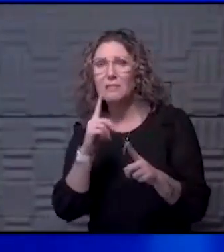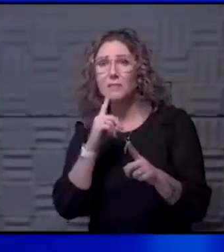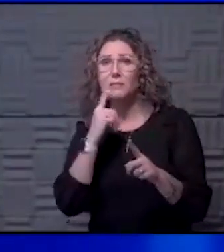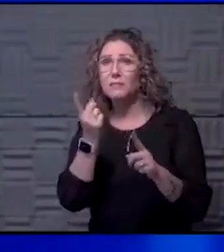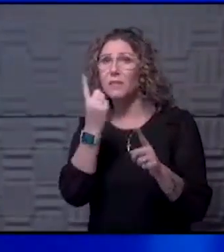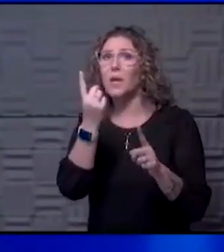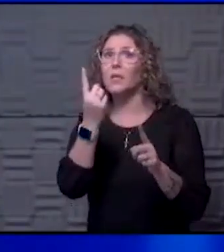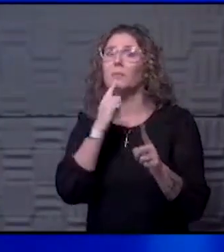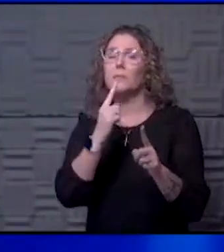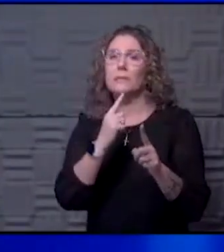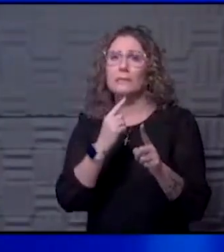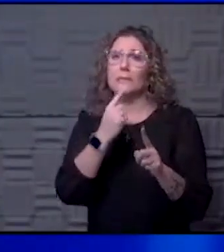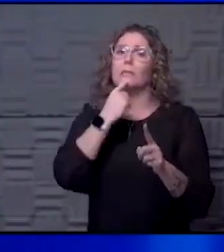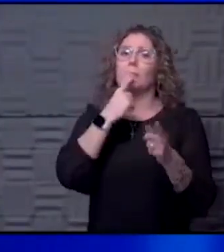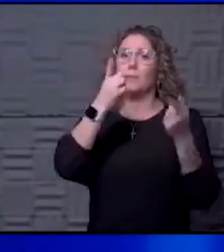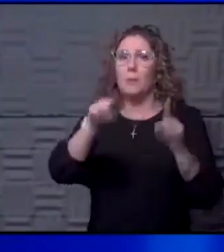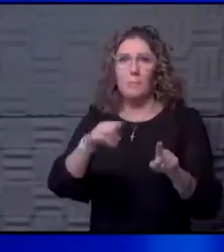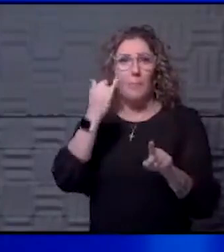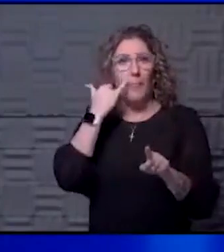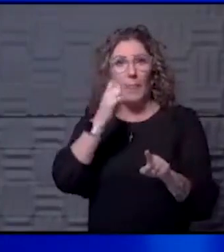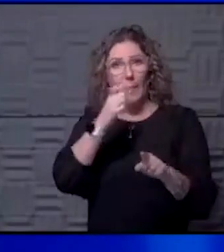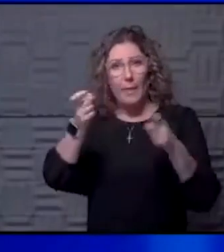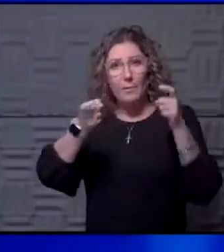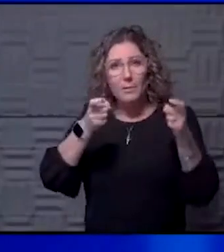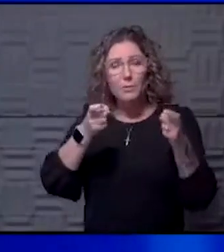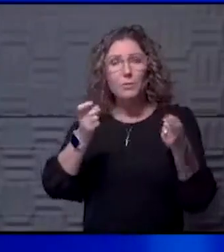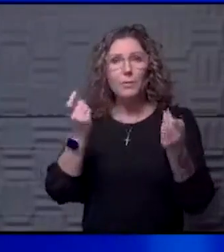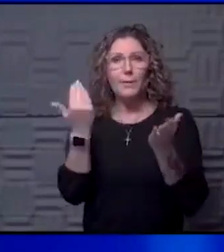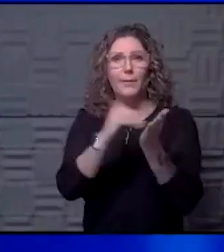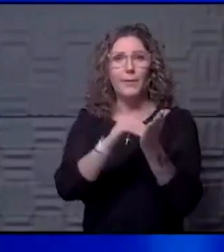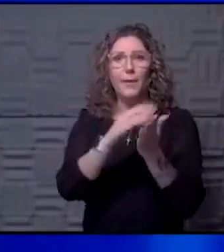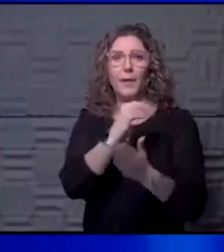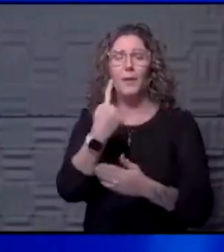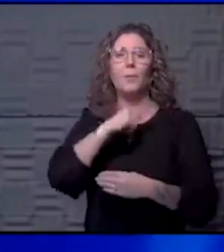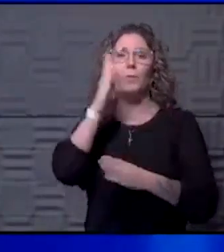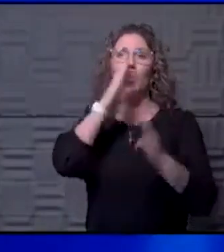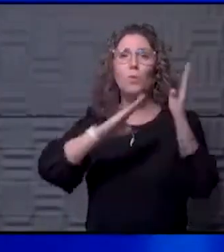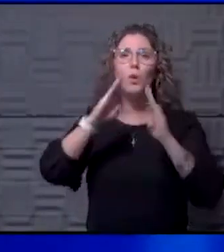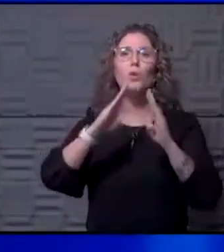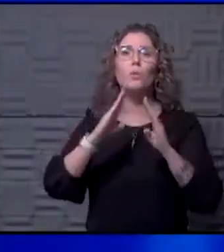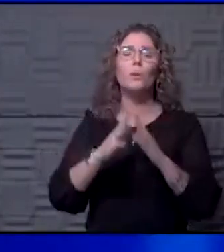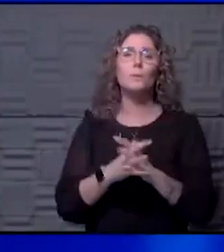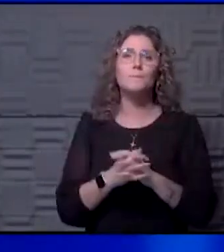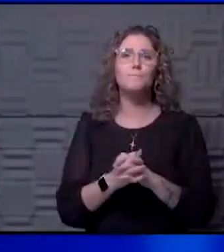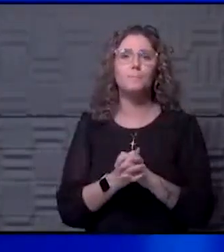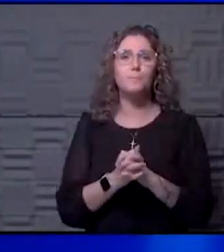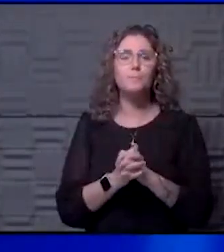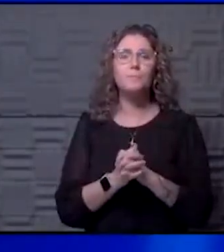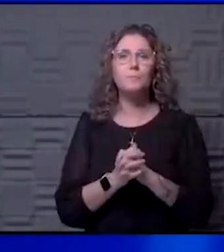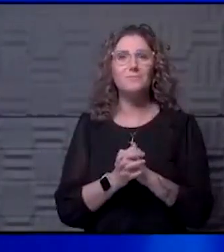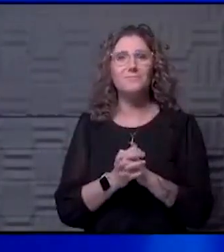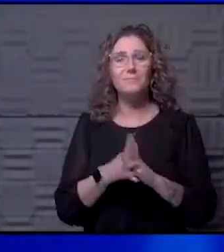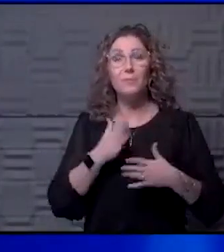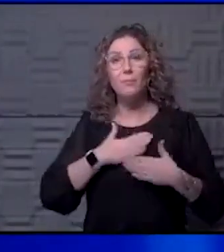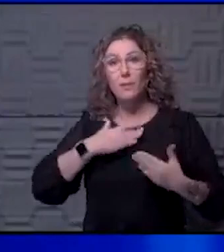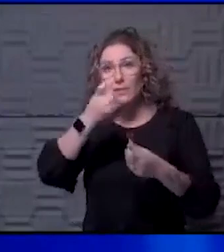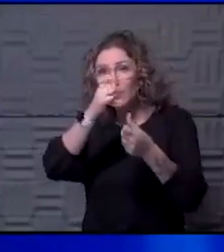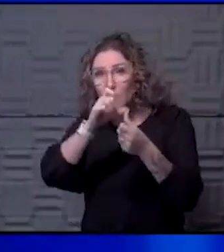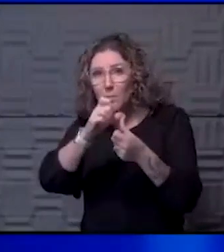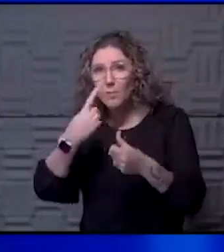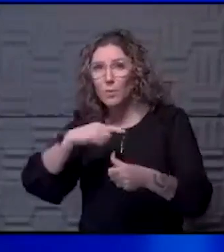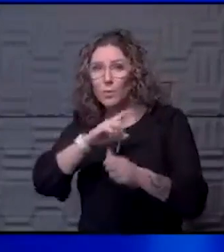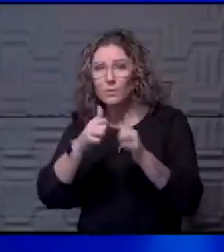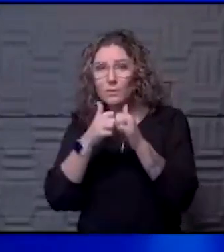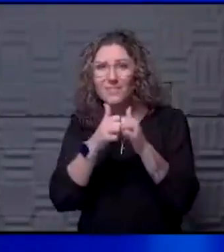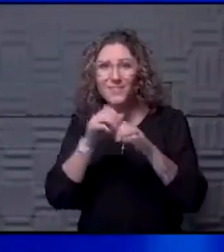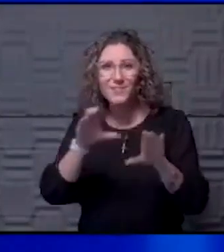us if we don't really get this under control again. And we were worried that would happen. So please remember, we get through this together.